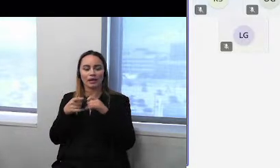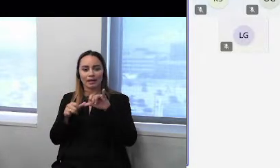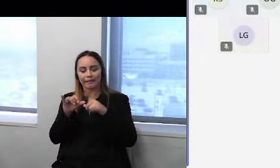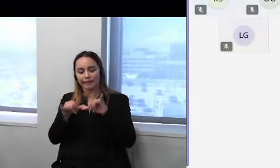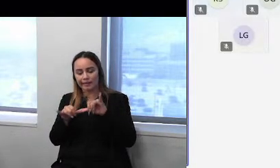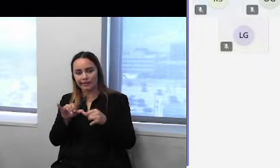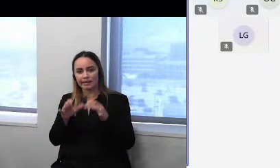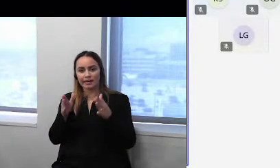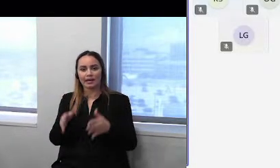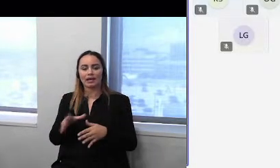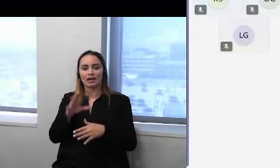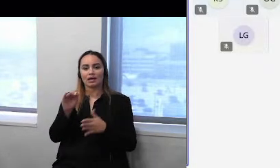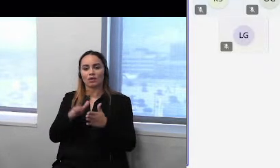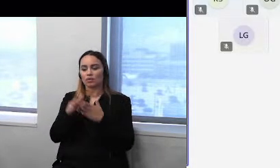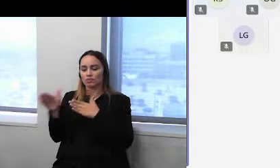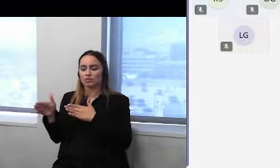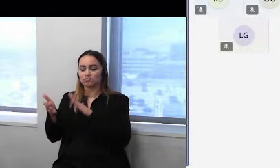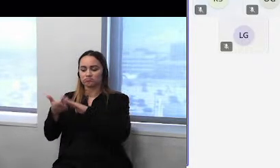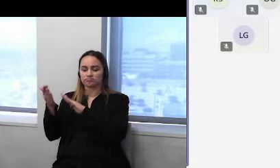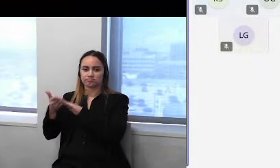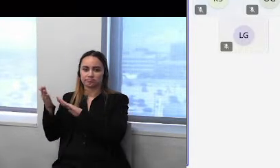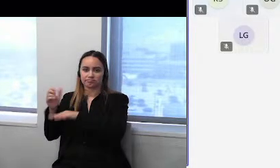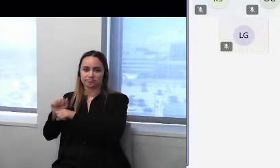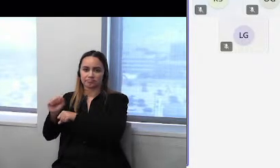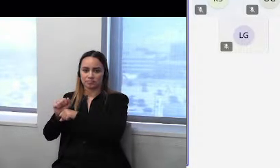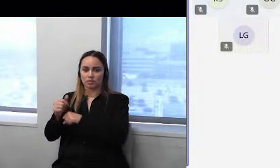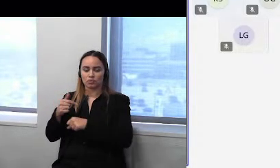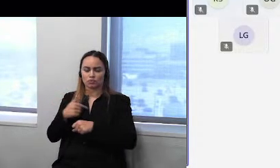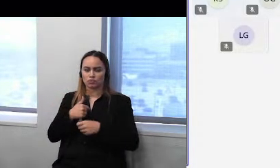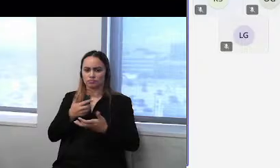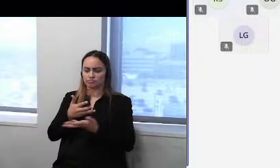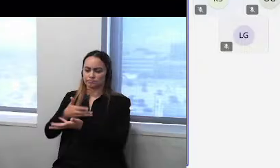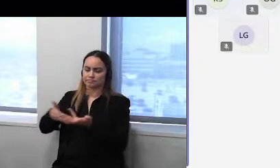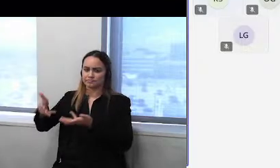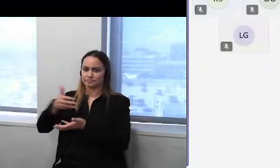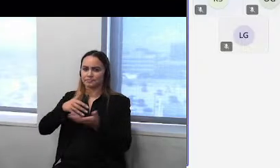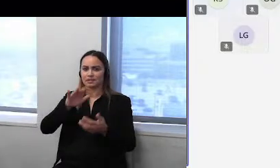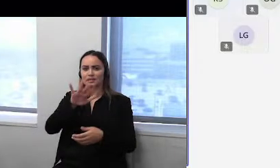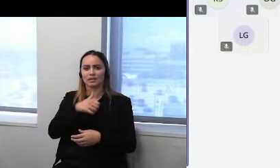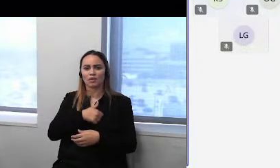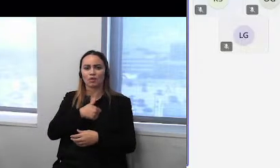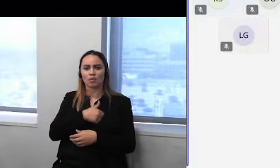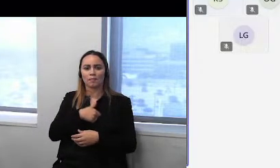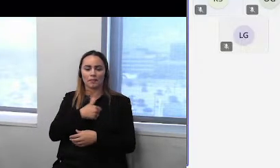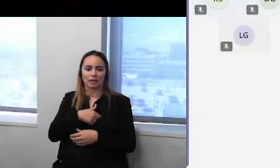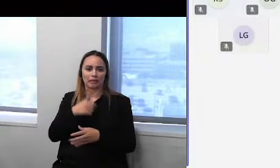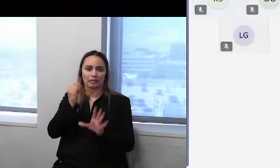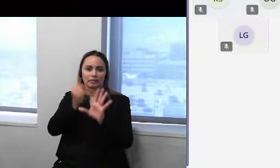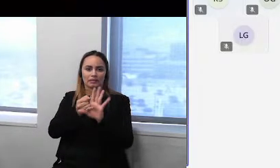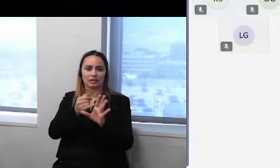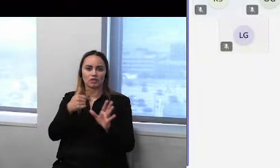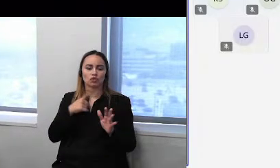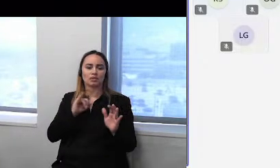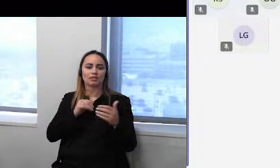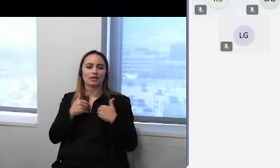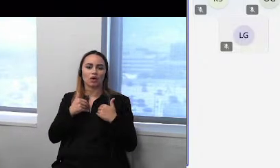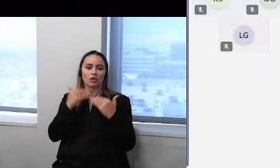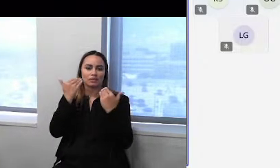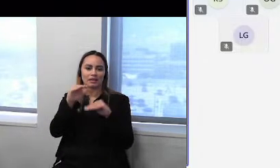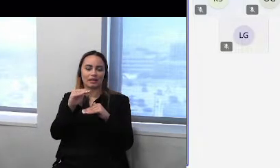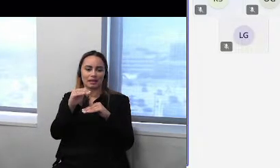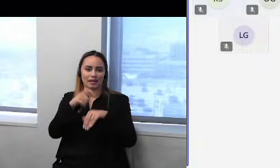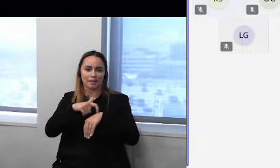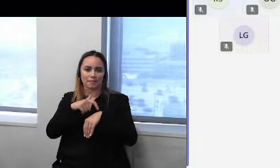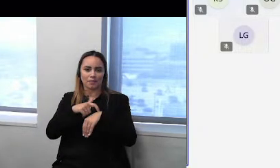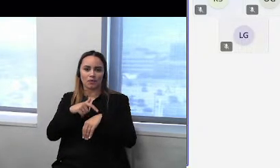organization. I'm very familiar. I'm sorry to interrupt you, but I have a limited amount of Okay. time, and I think Mr. Hemphill will cut me off. So I understand